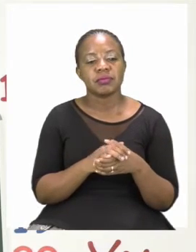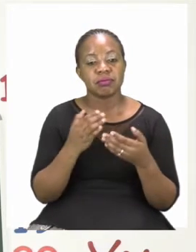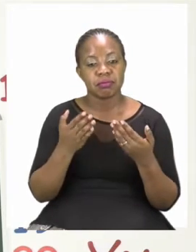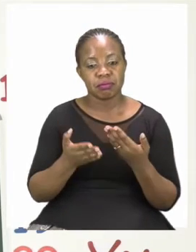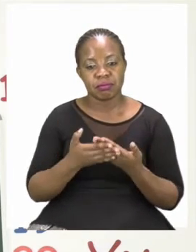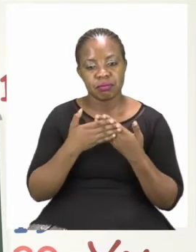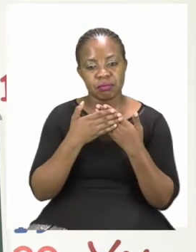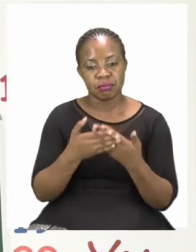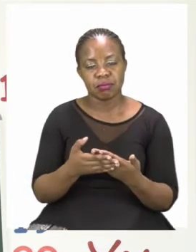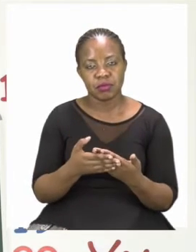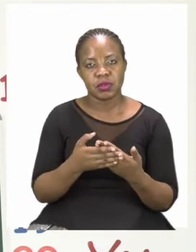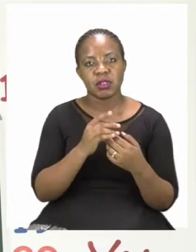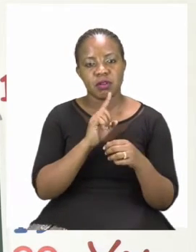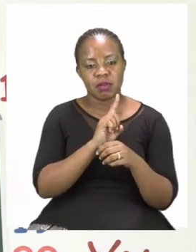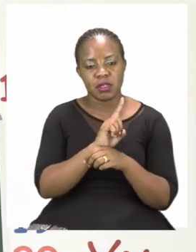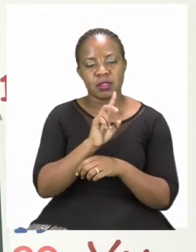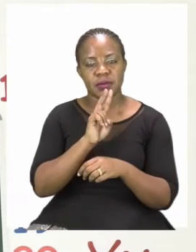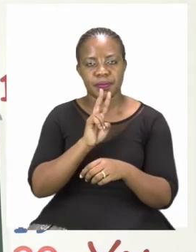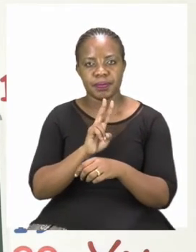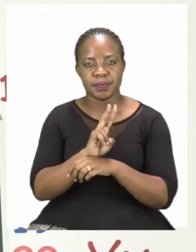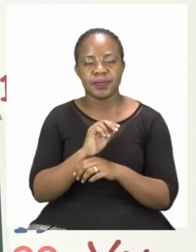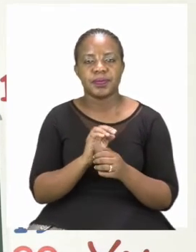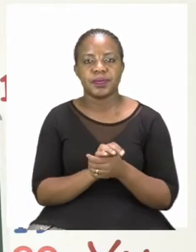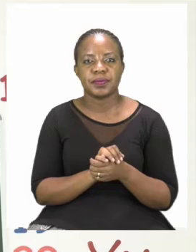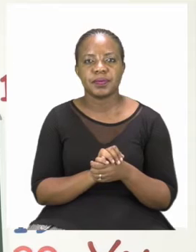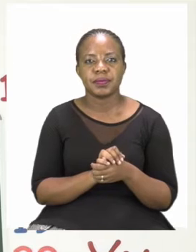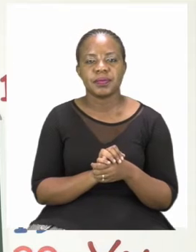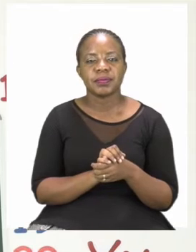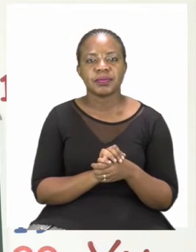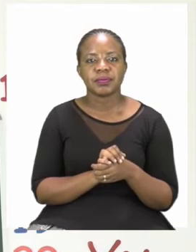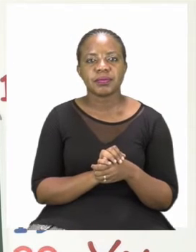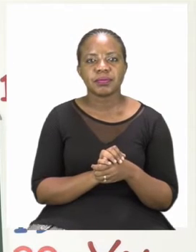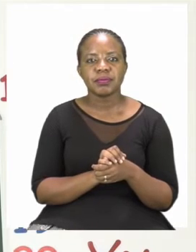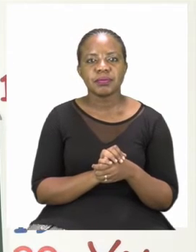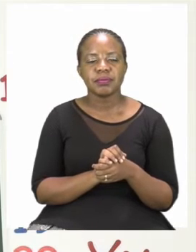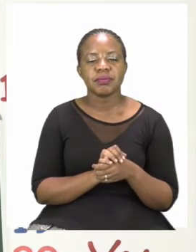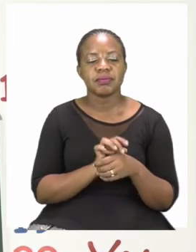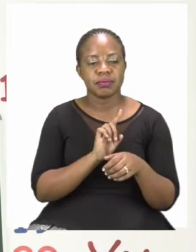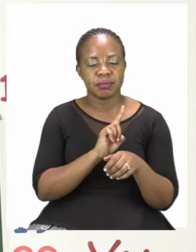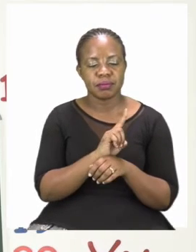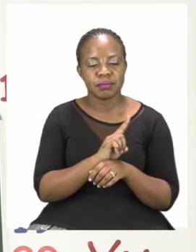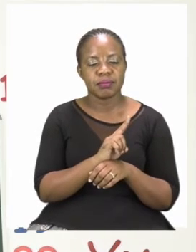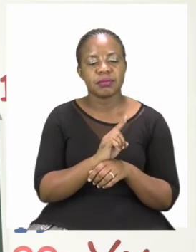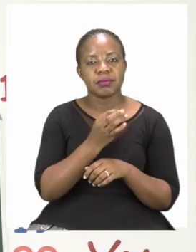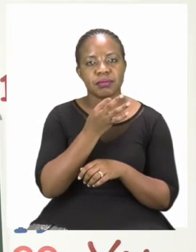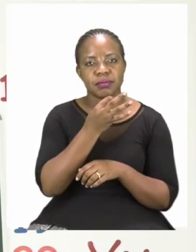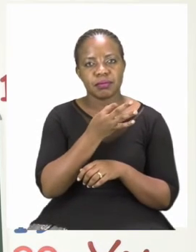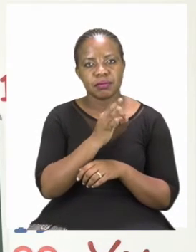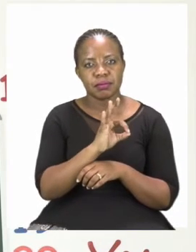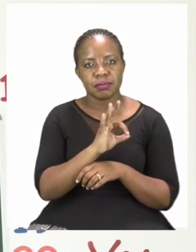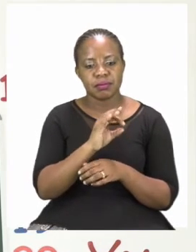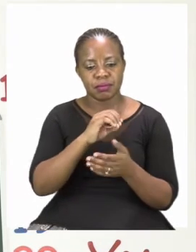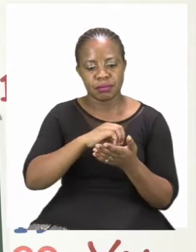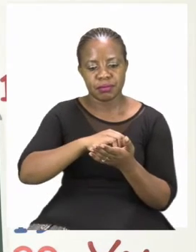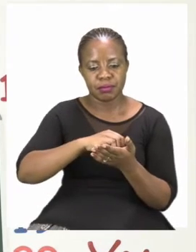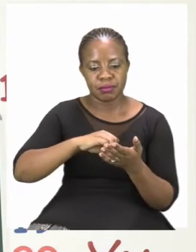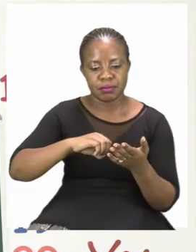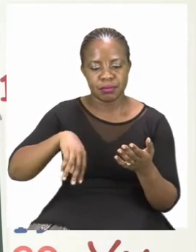goodbye. So let us put our hand on the top. There we go.